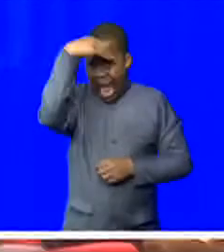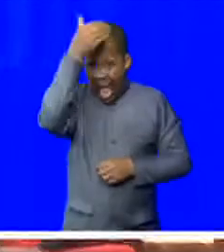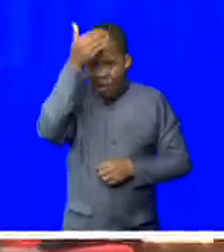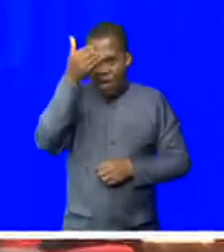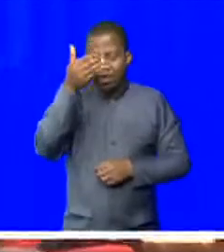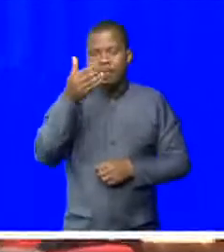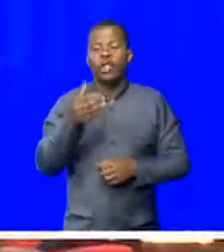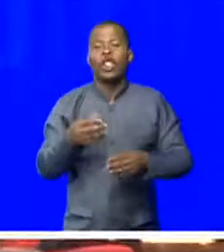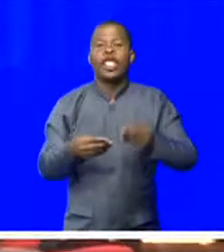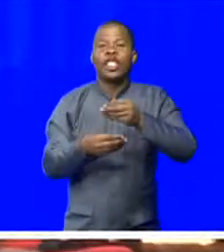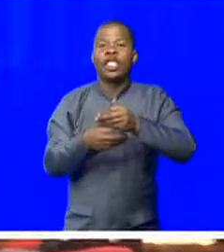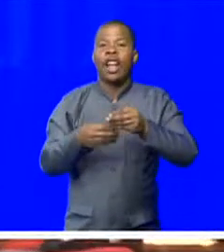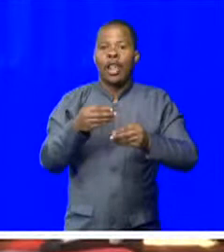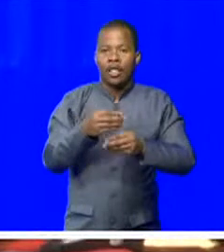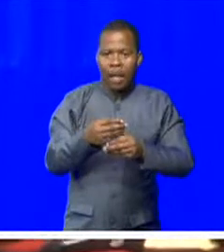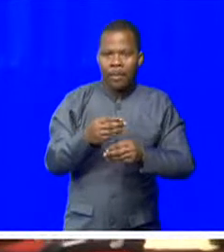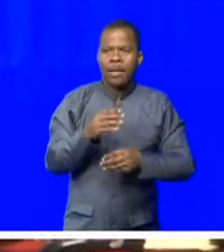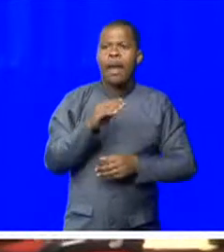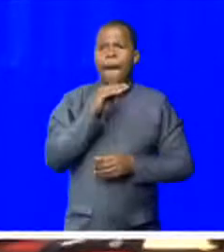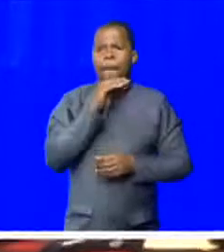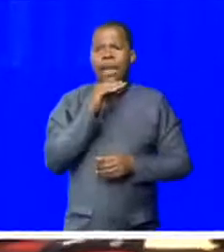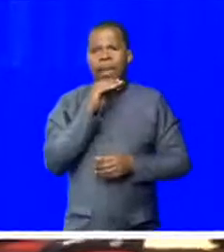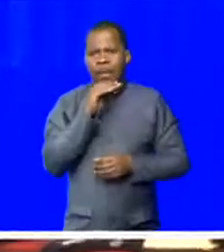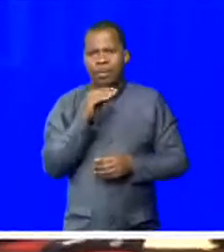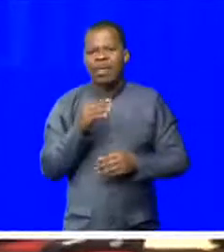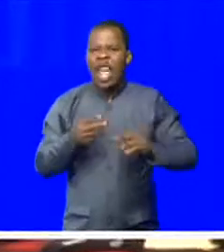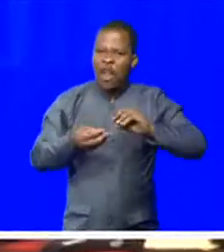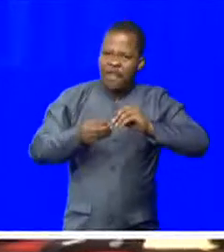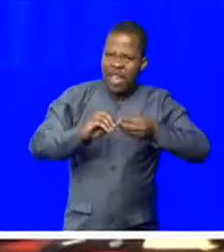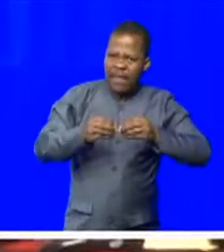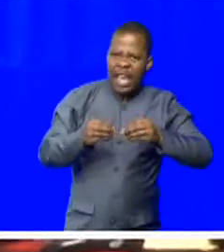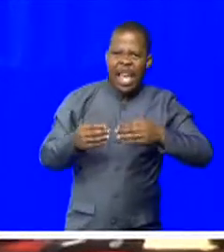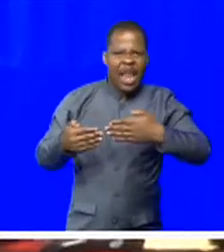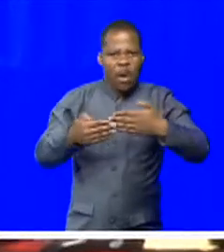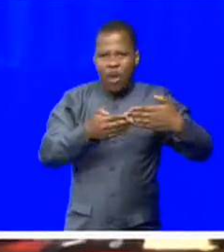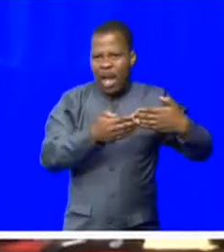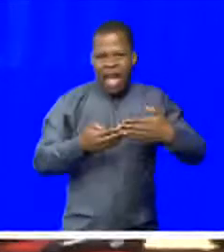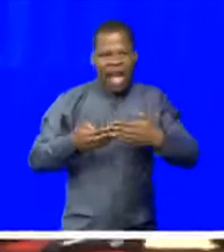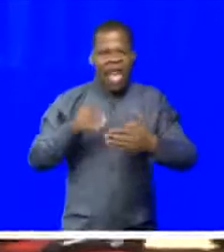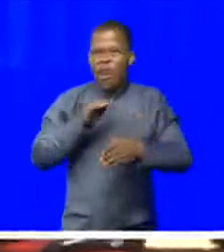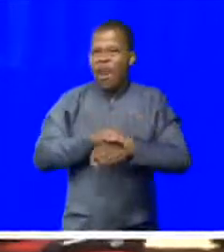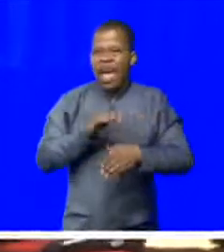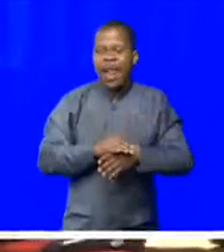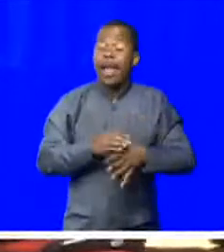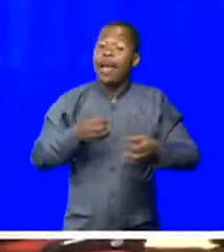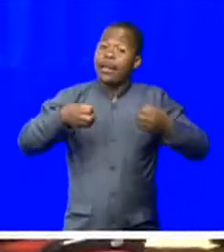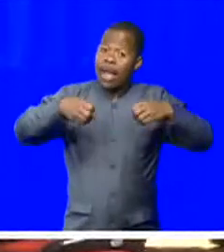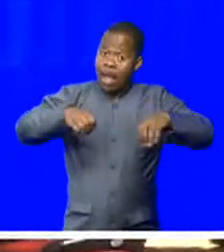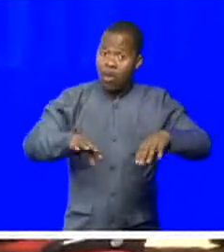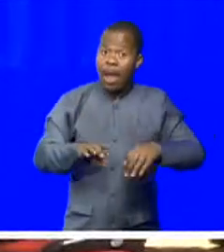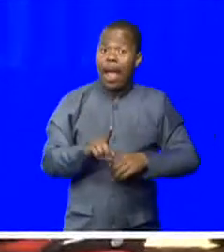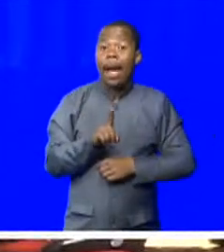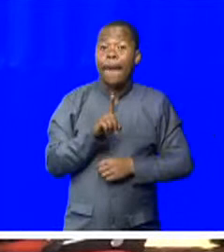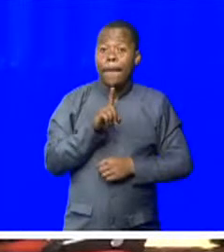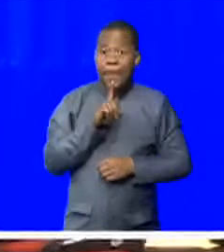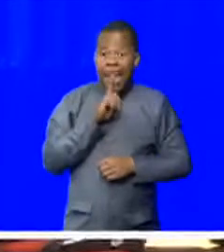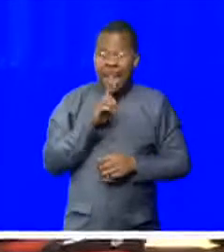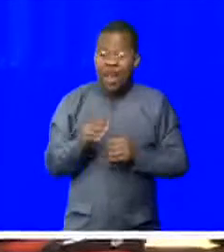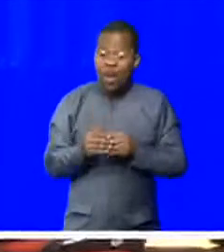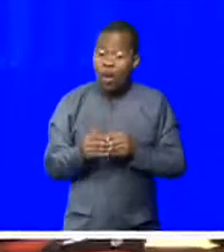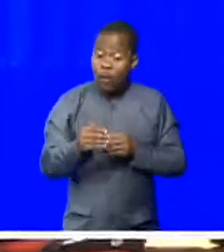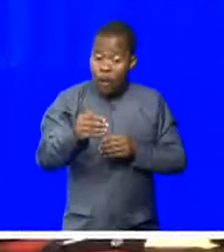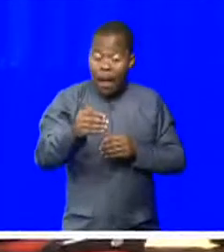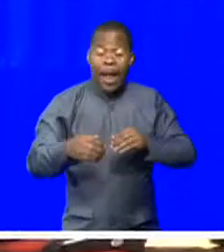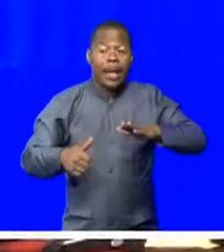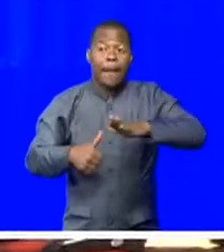le property yahulumende angathi sitawo vele siqaleni lokuyinaka ngoba